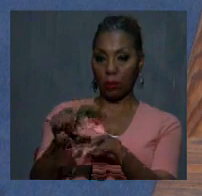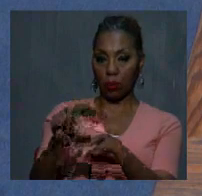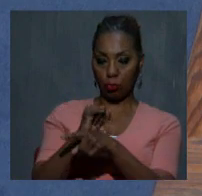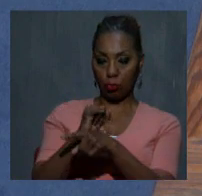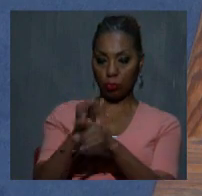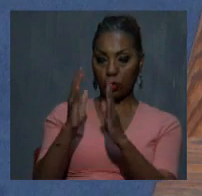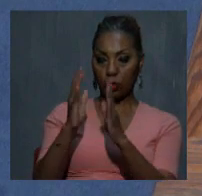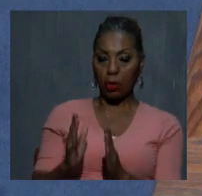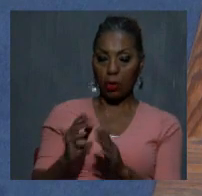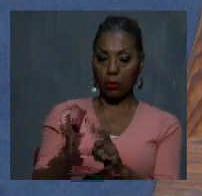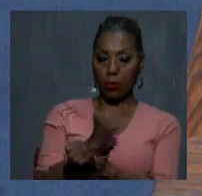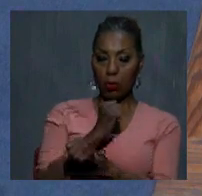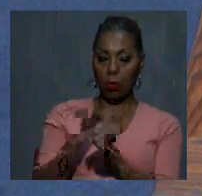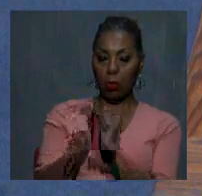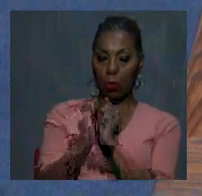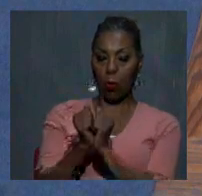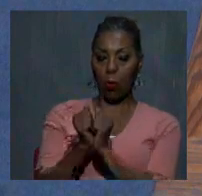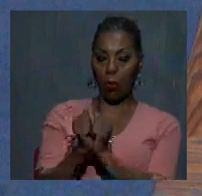with